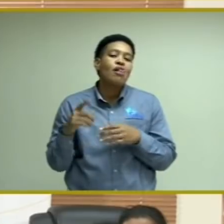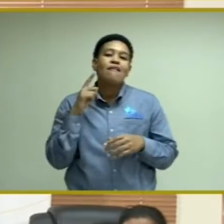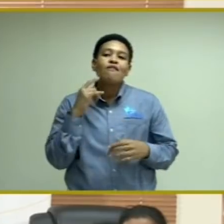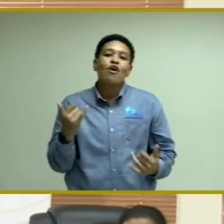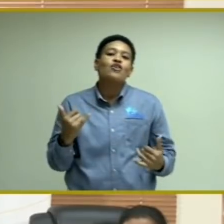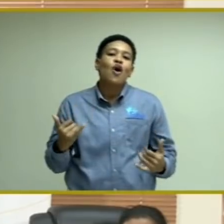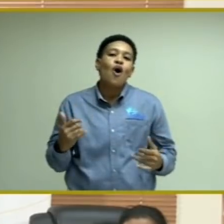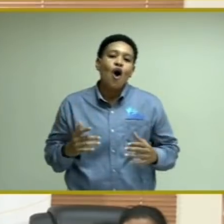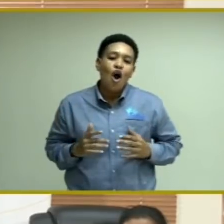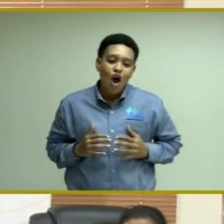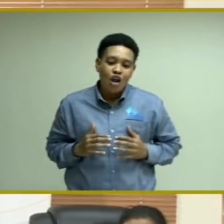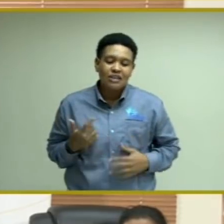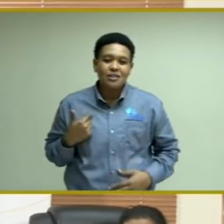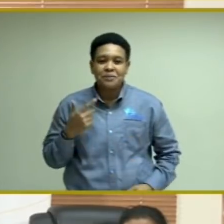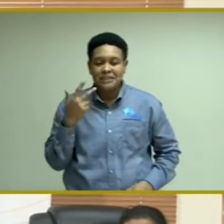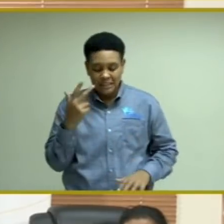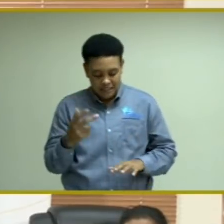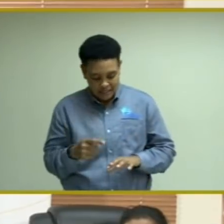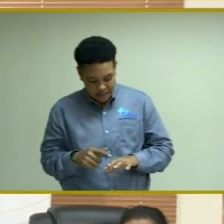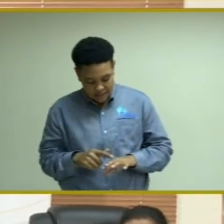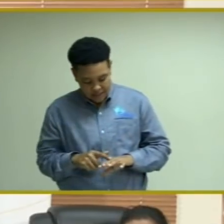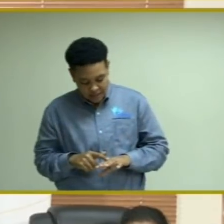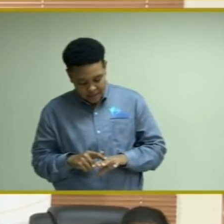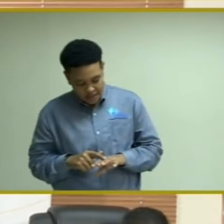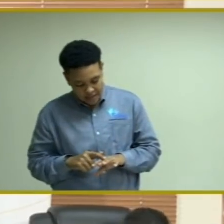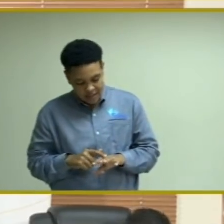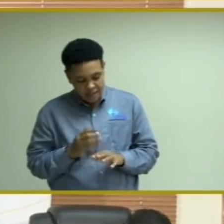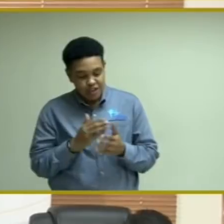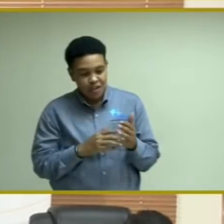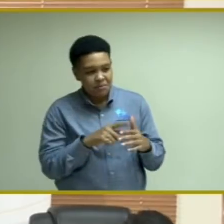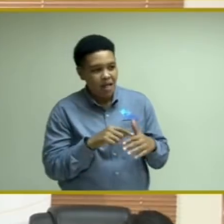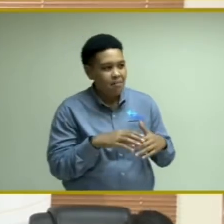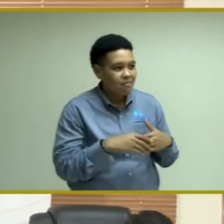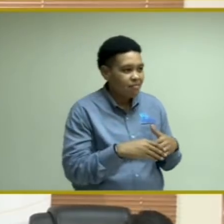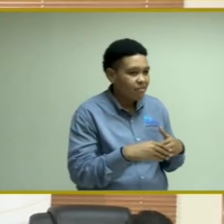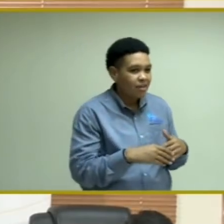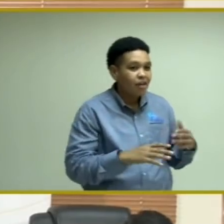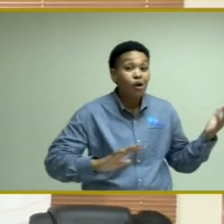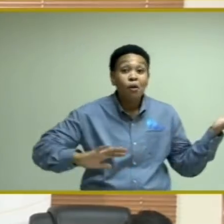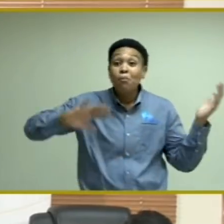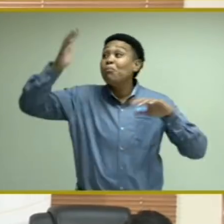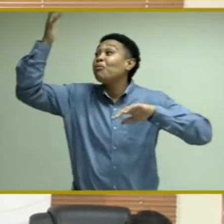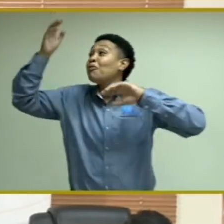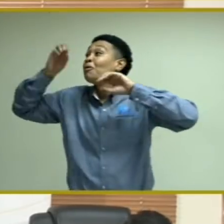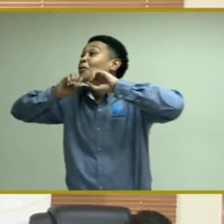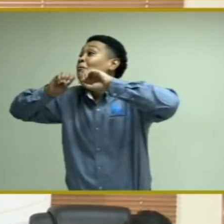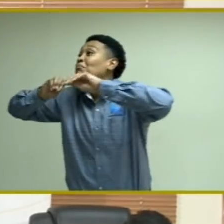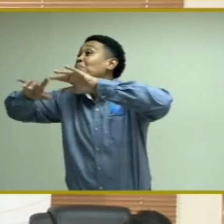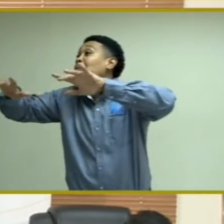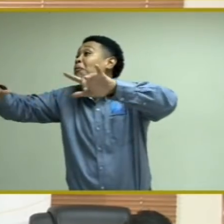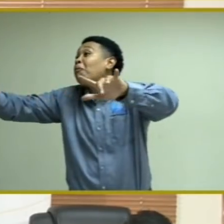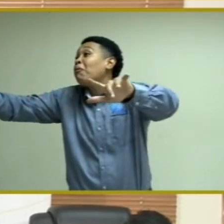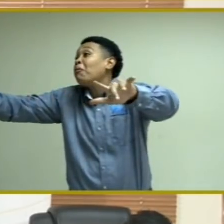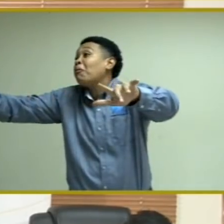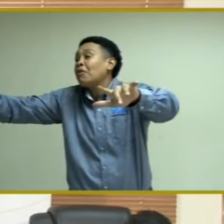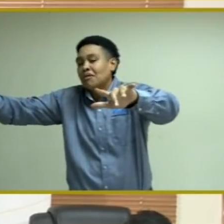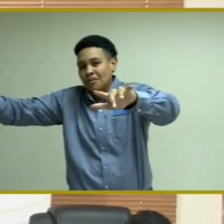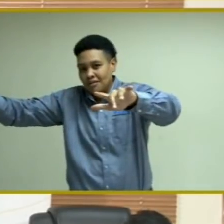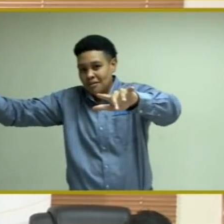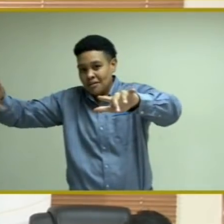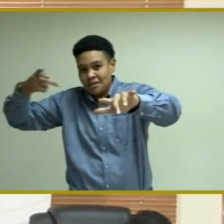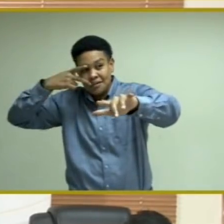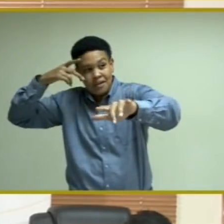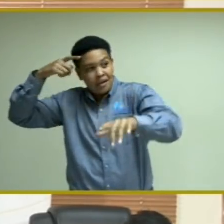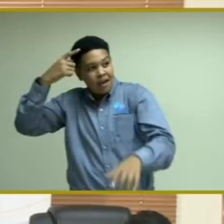seen, as we get some form of relaxation, we spiral into another wave. And that's been consistent over